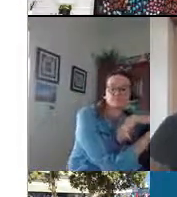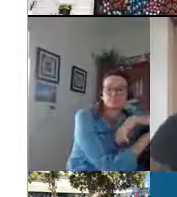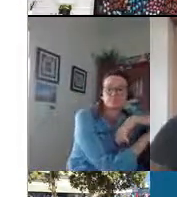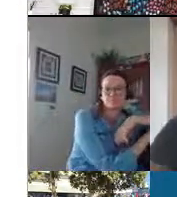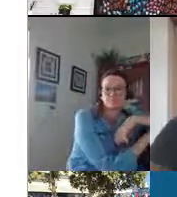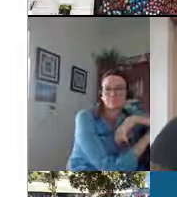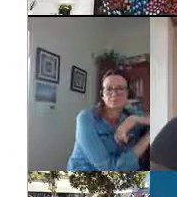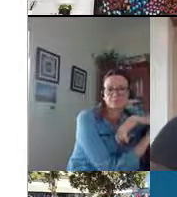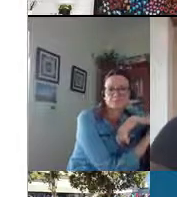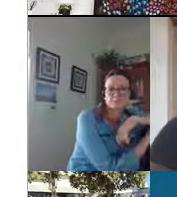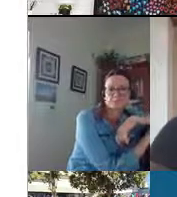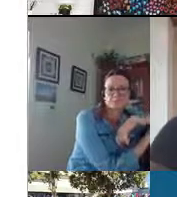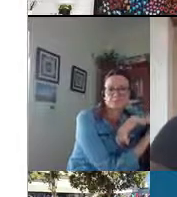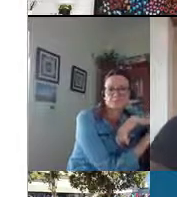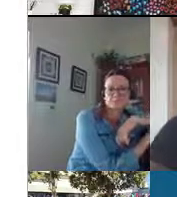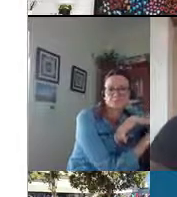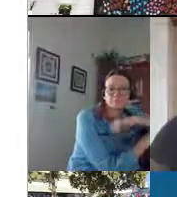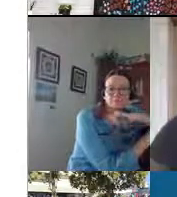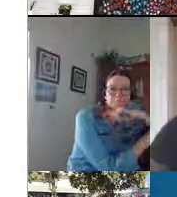in our analysis.